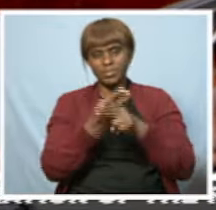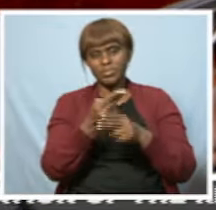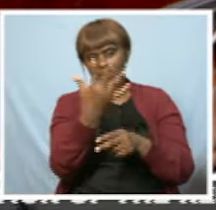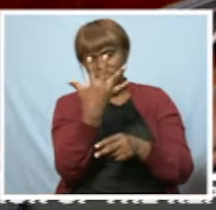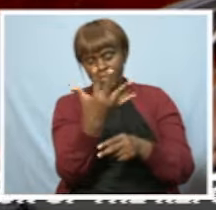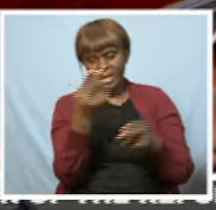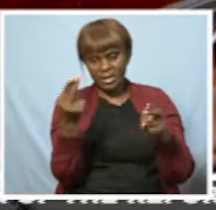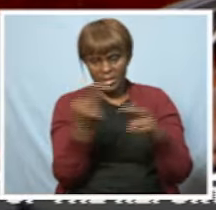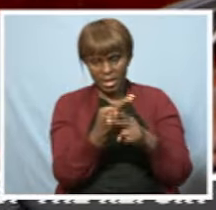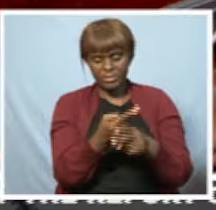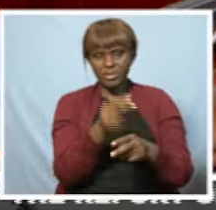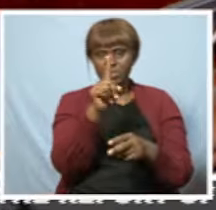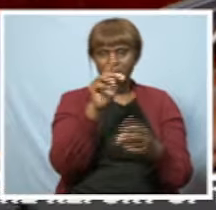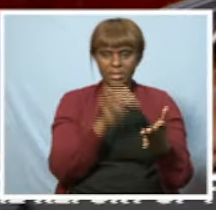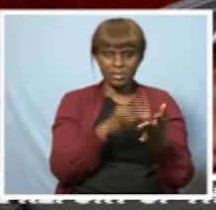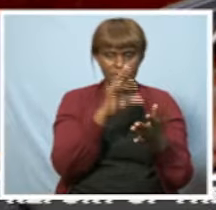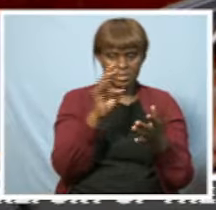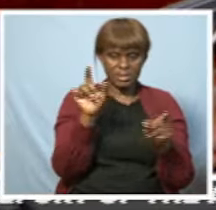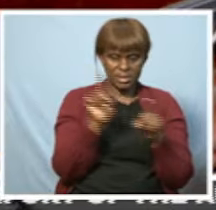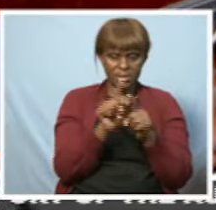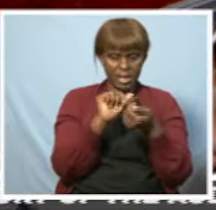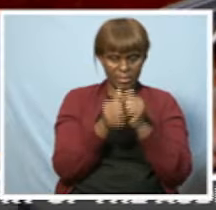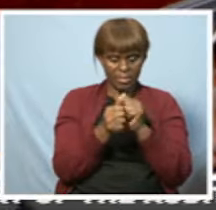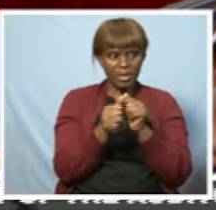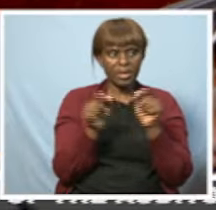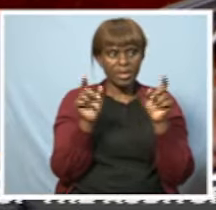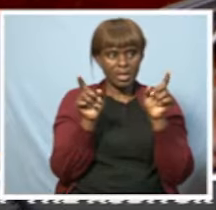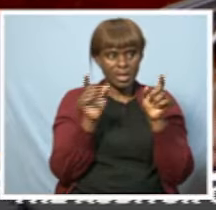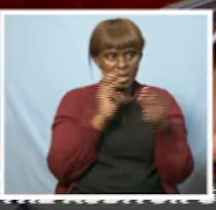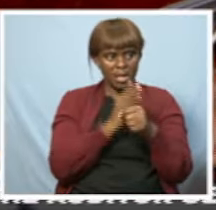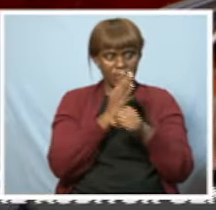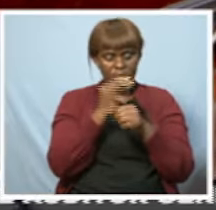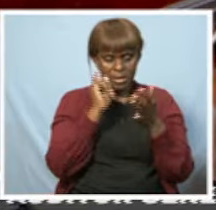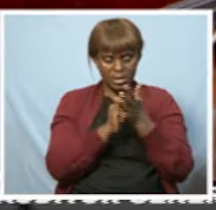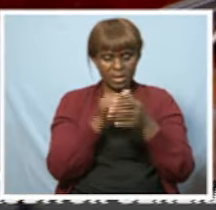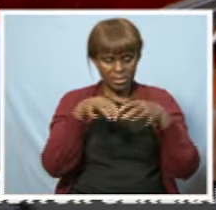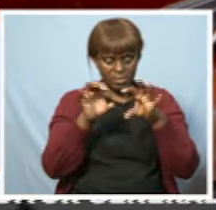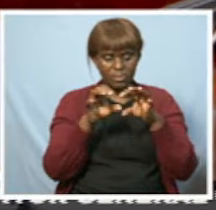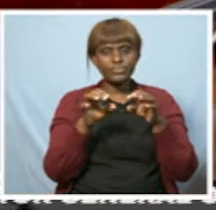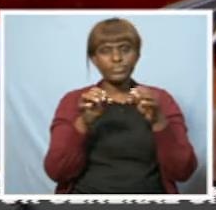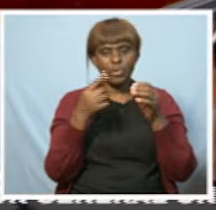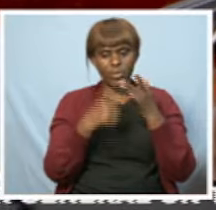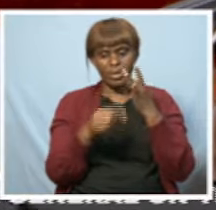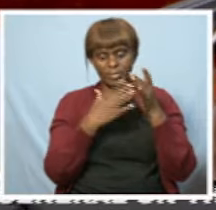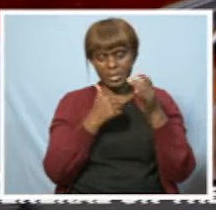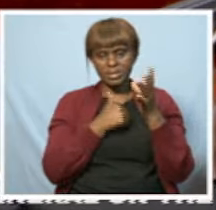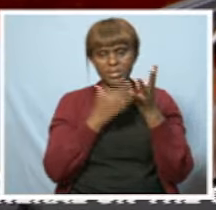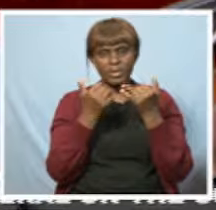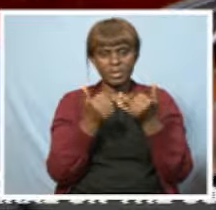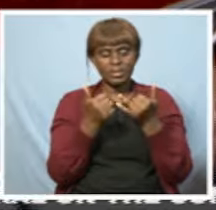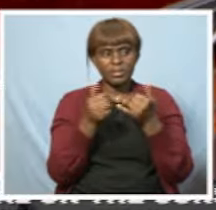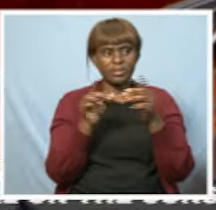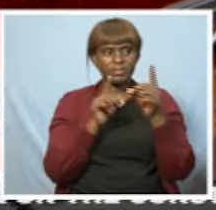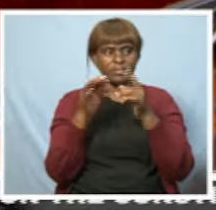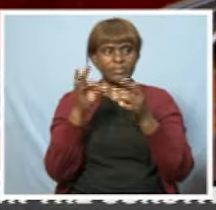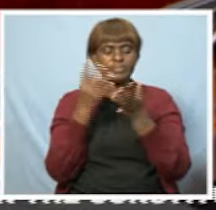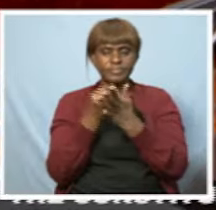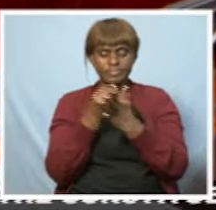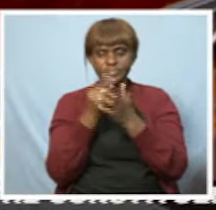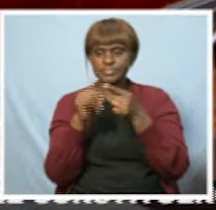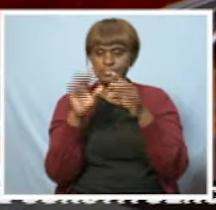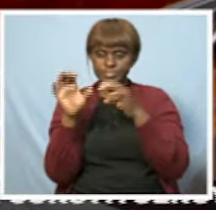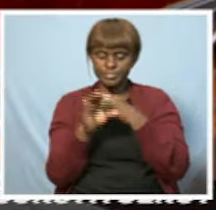5 times 1.7 and then we amend, then we make progress. That is what I wanted to the Director of Finance to